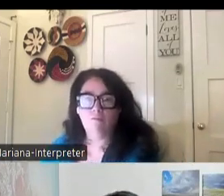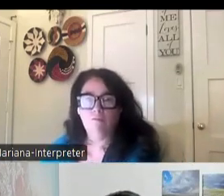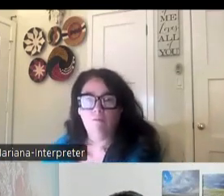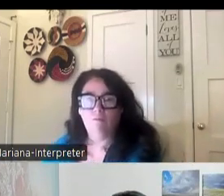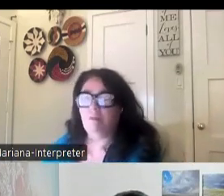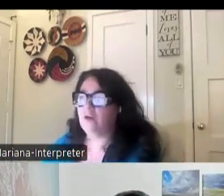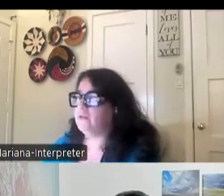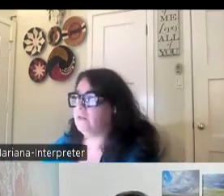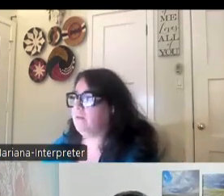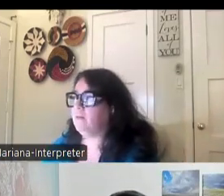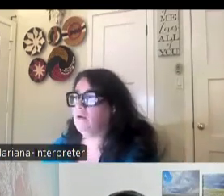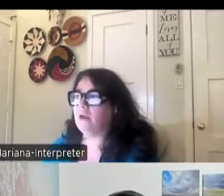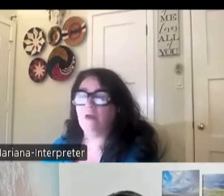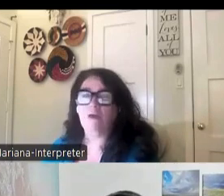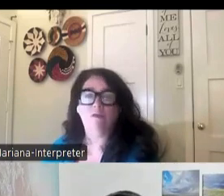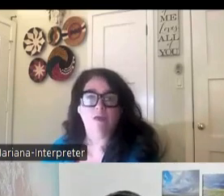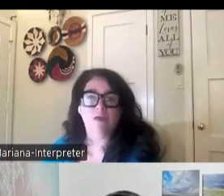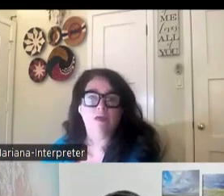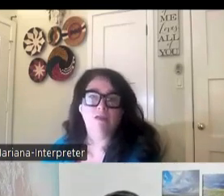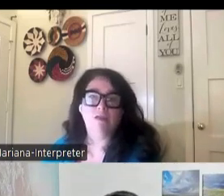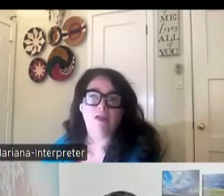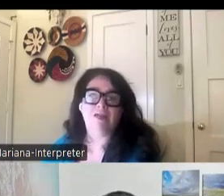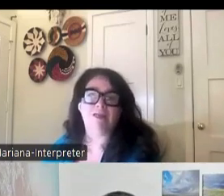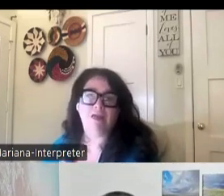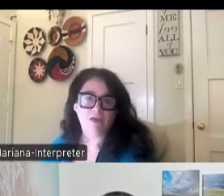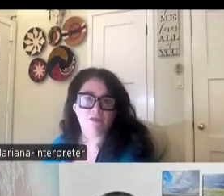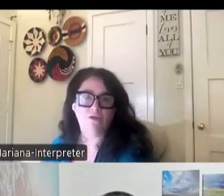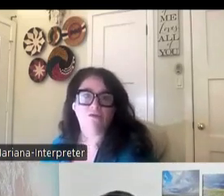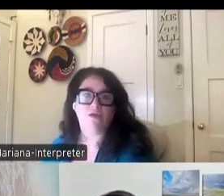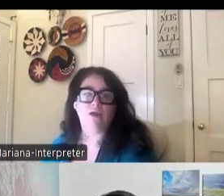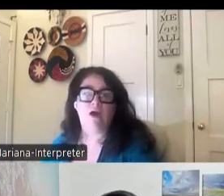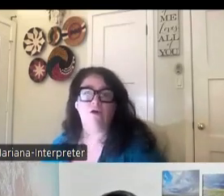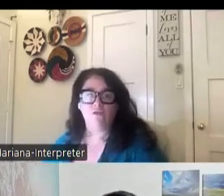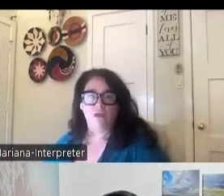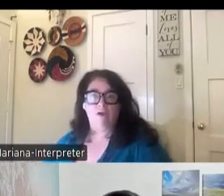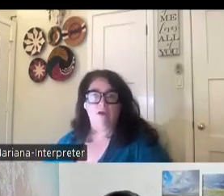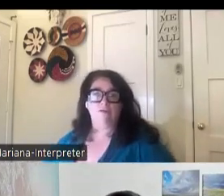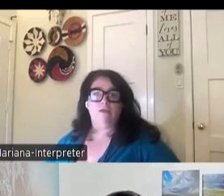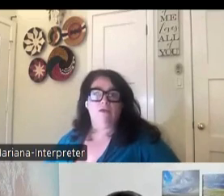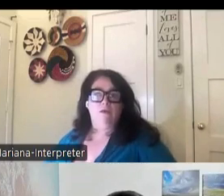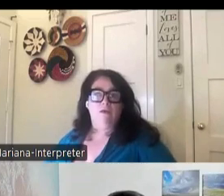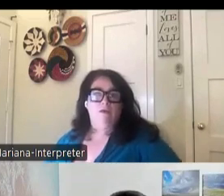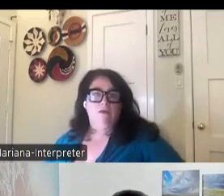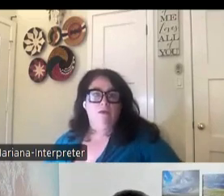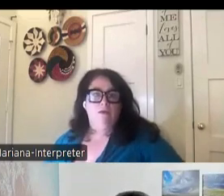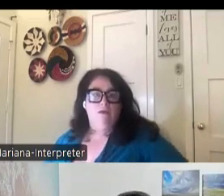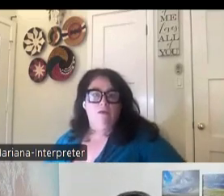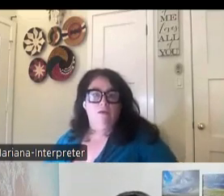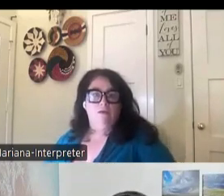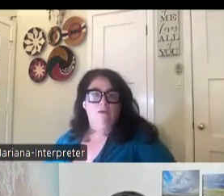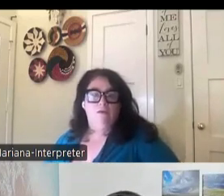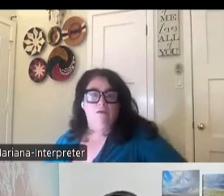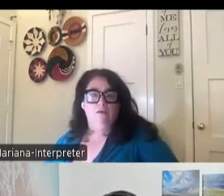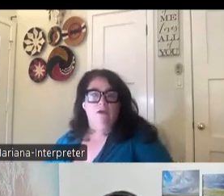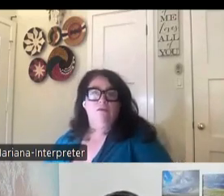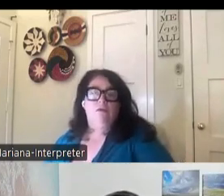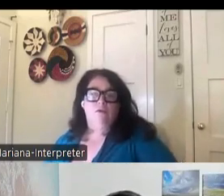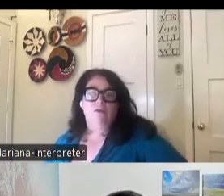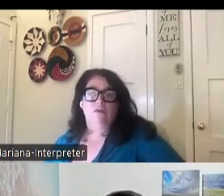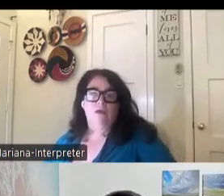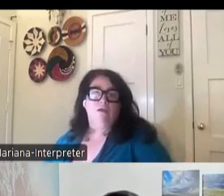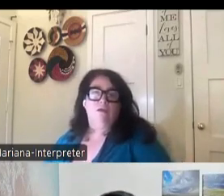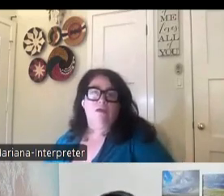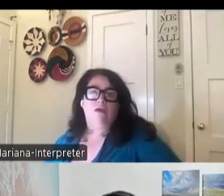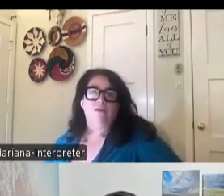in California you go, in what we termed at the time, this was back in 2018, hydro or precipitation whiplash, a